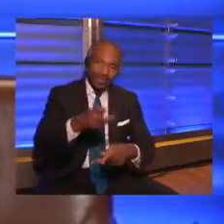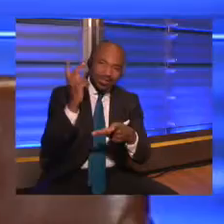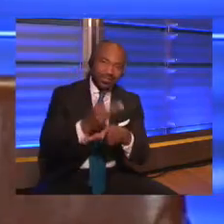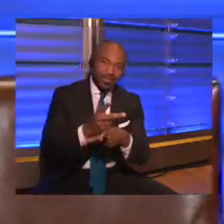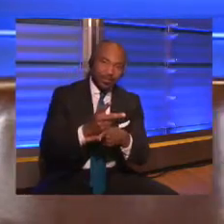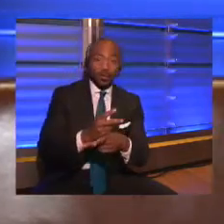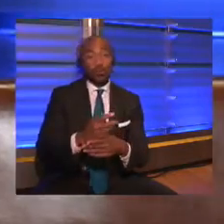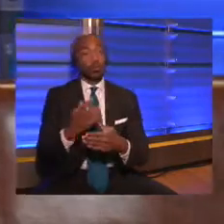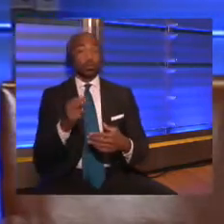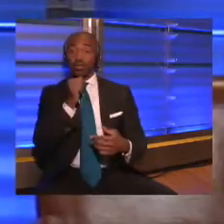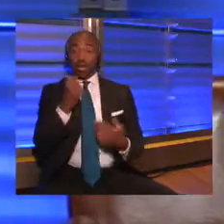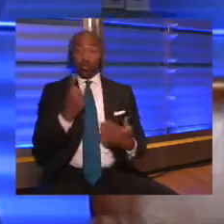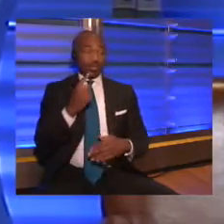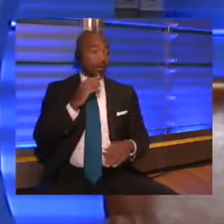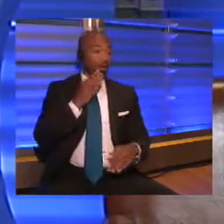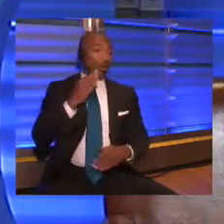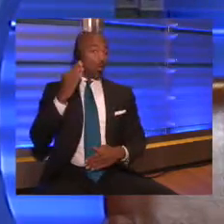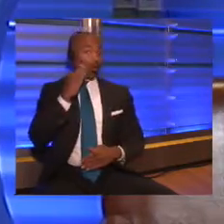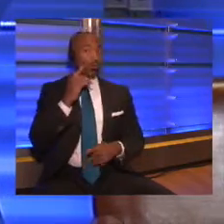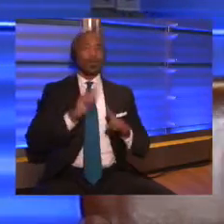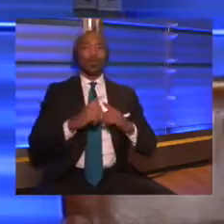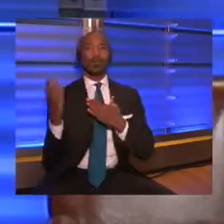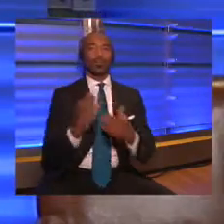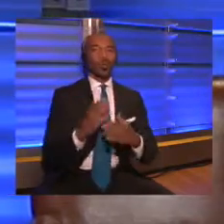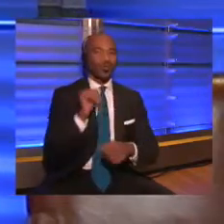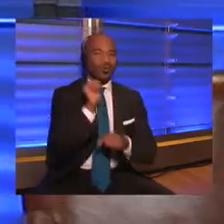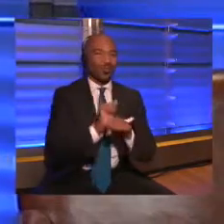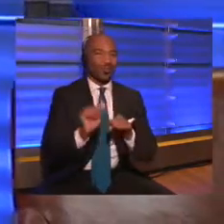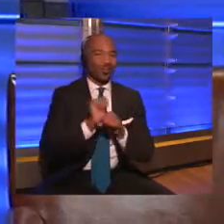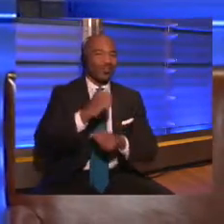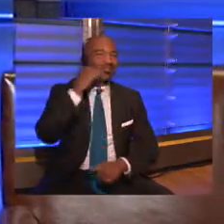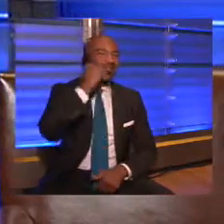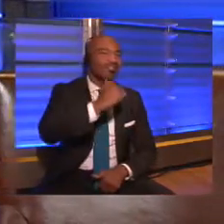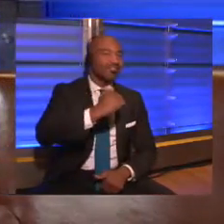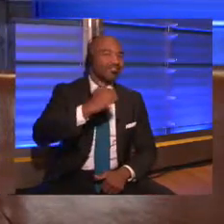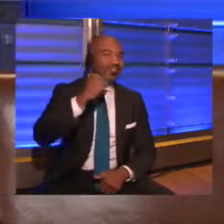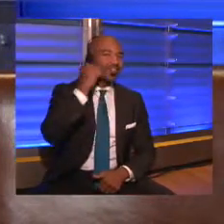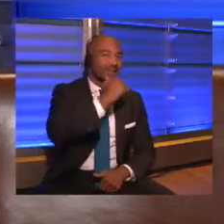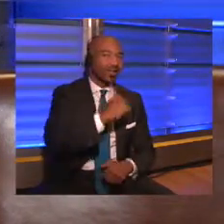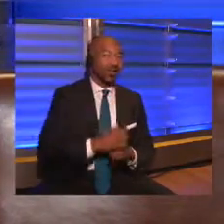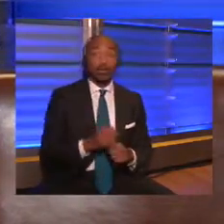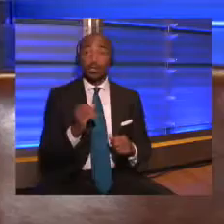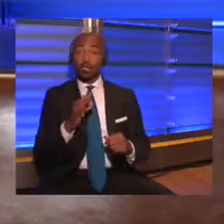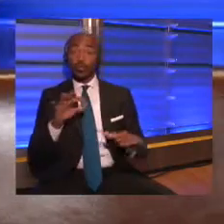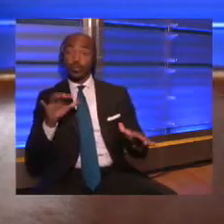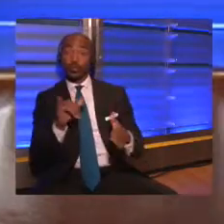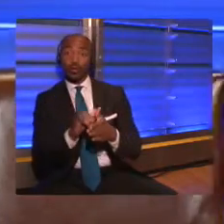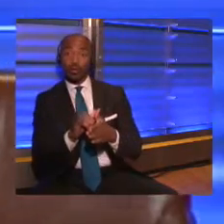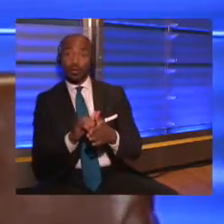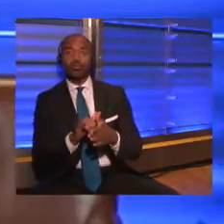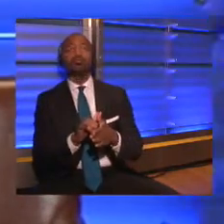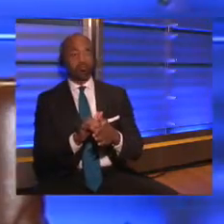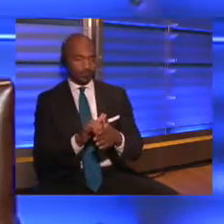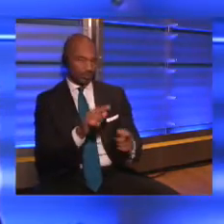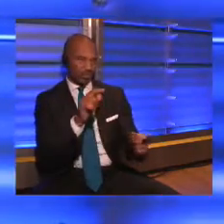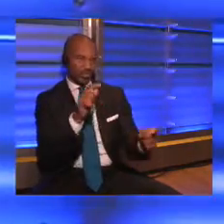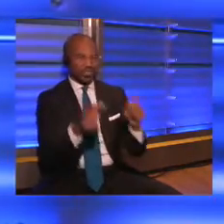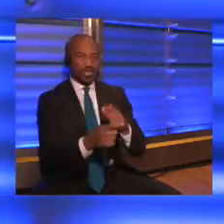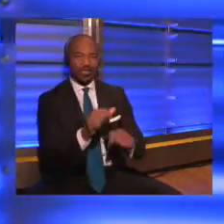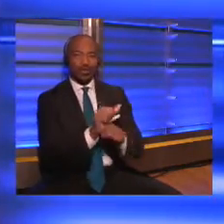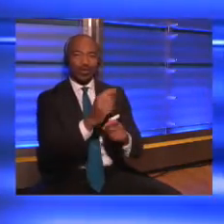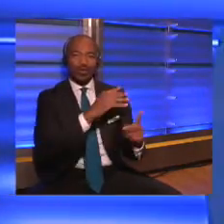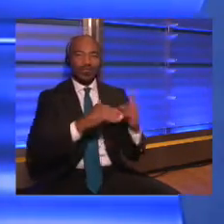bring them into work every single day. And by doing so, we'll transform the drudgery of